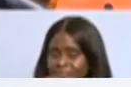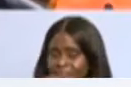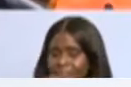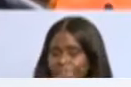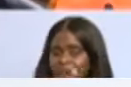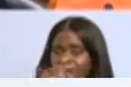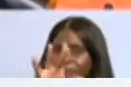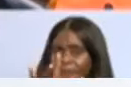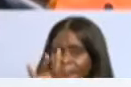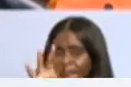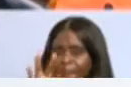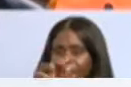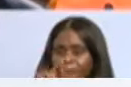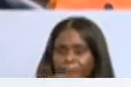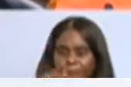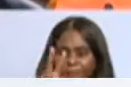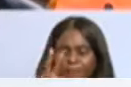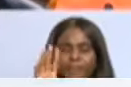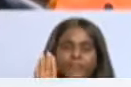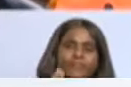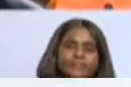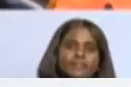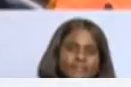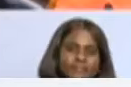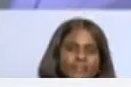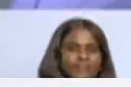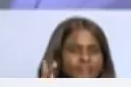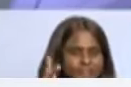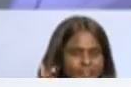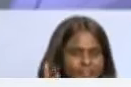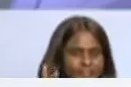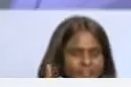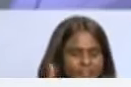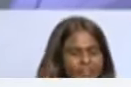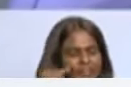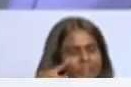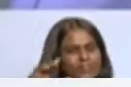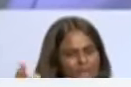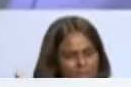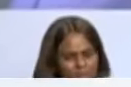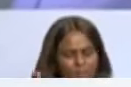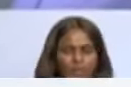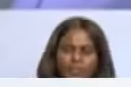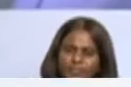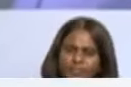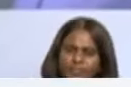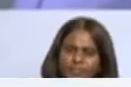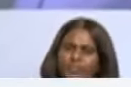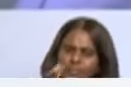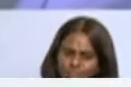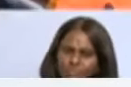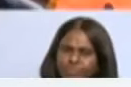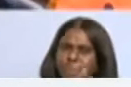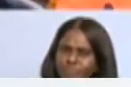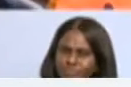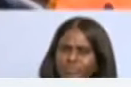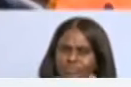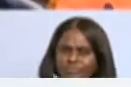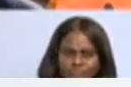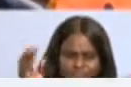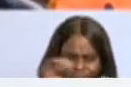189.2 million kwacha for small businesses. It's a lot of money. In